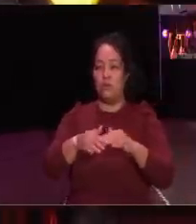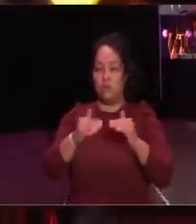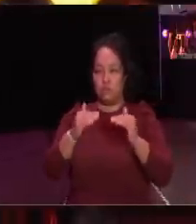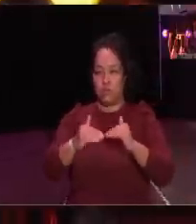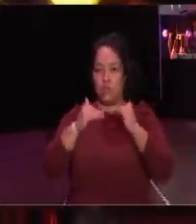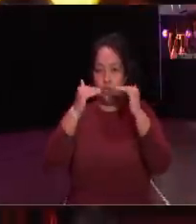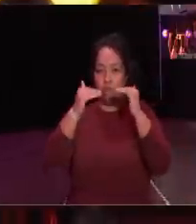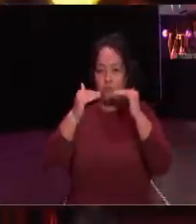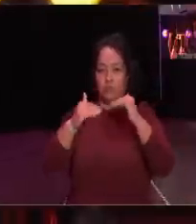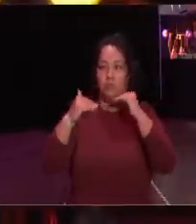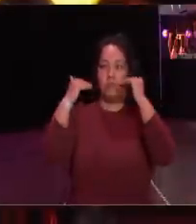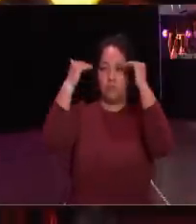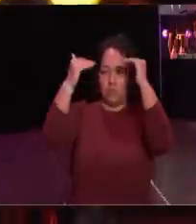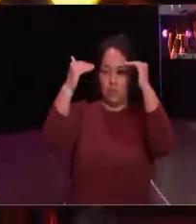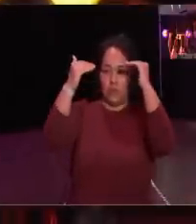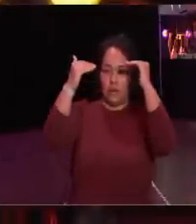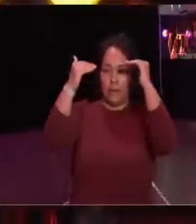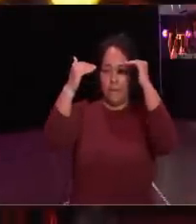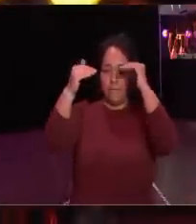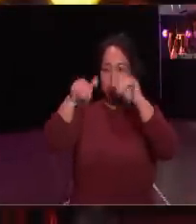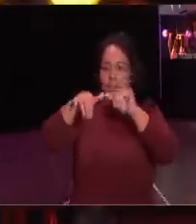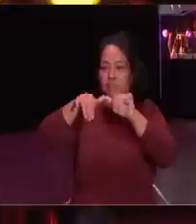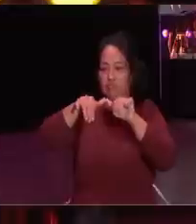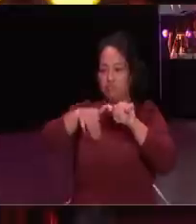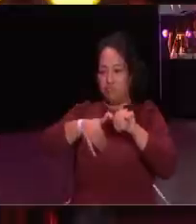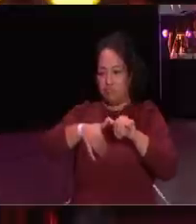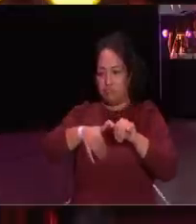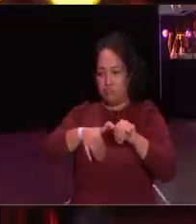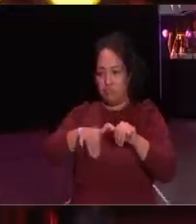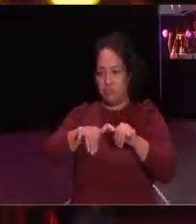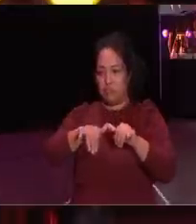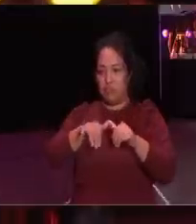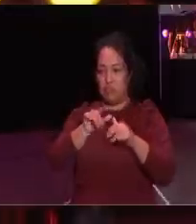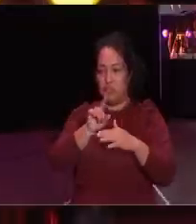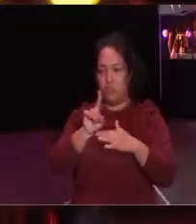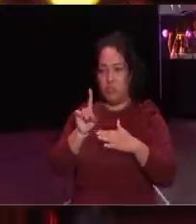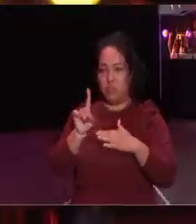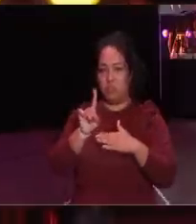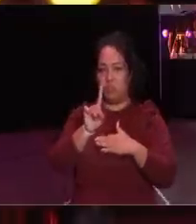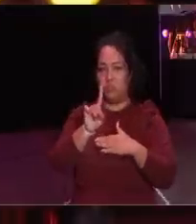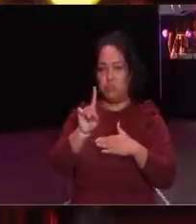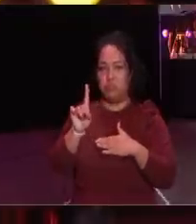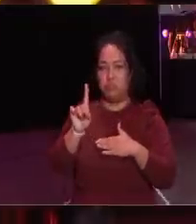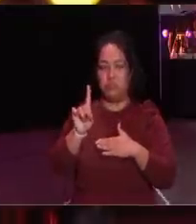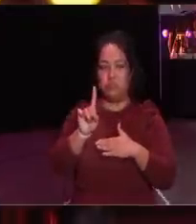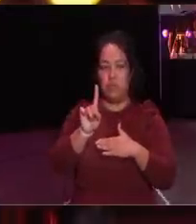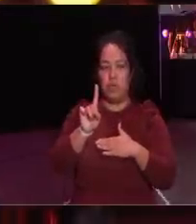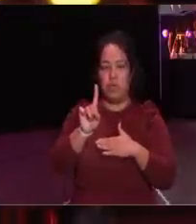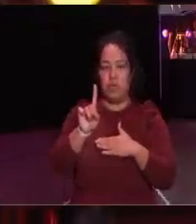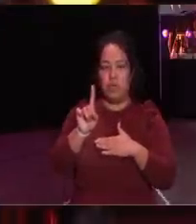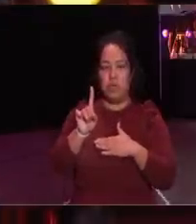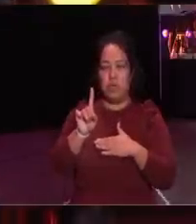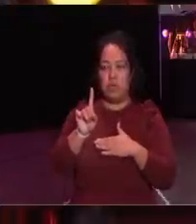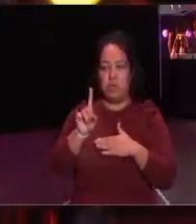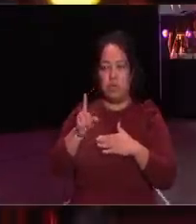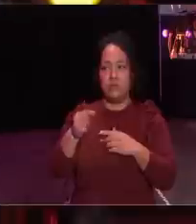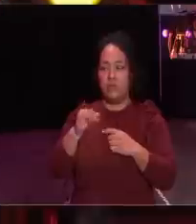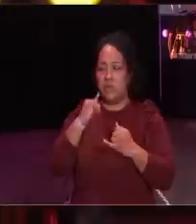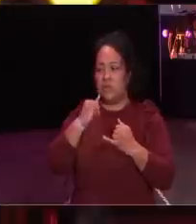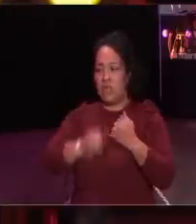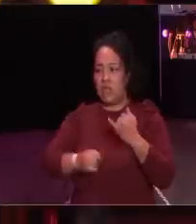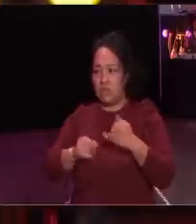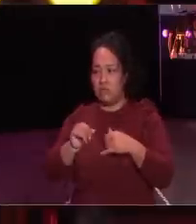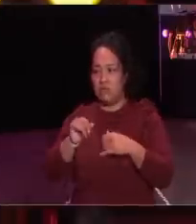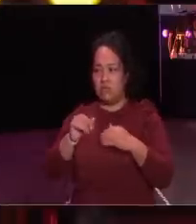level to the next. En la medida que vas caminando firme. In the measure that you are walking firmly. No quieras llevar al último nivel. Don't want to take to the last level. Me